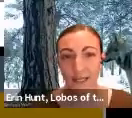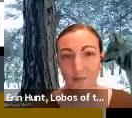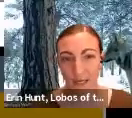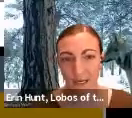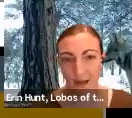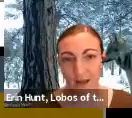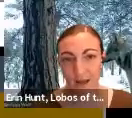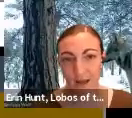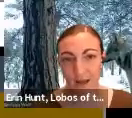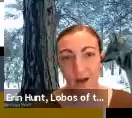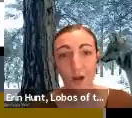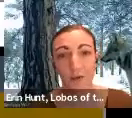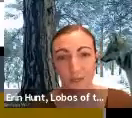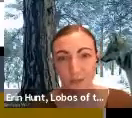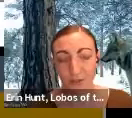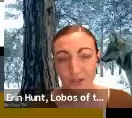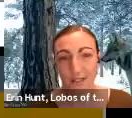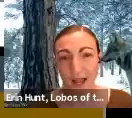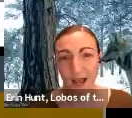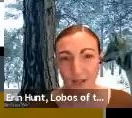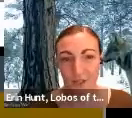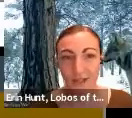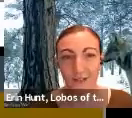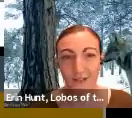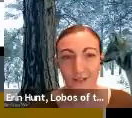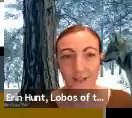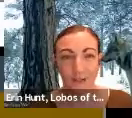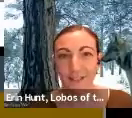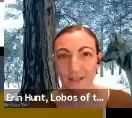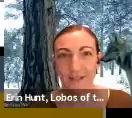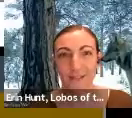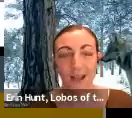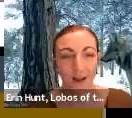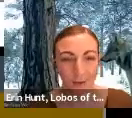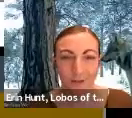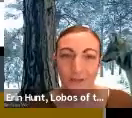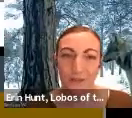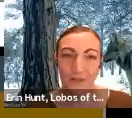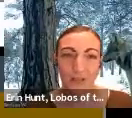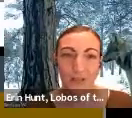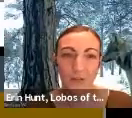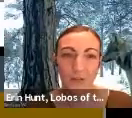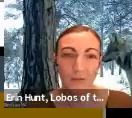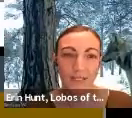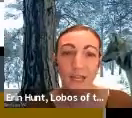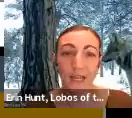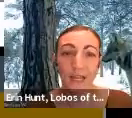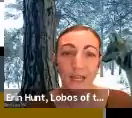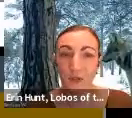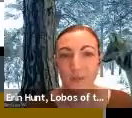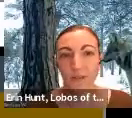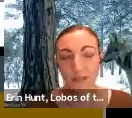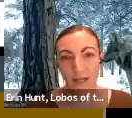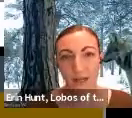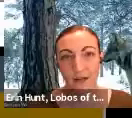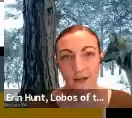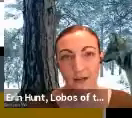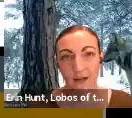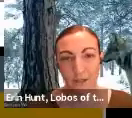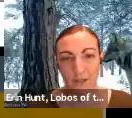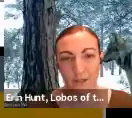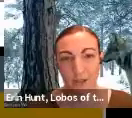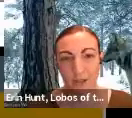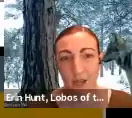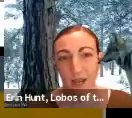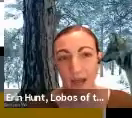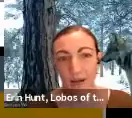or SSP, along with researchers, educators, volunteers, other conservation groups, and tribal, state, and